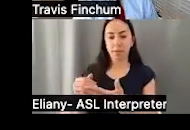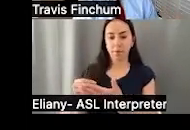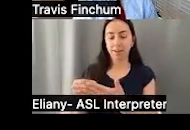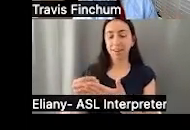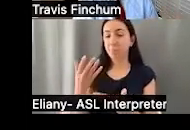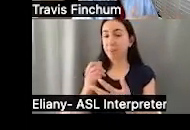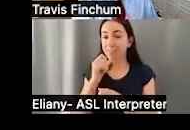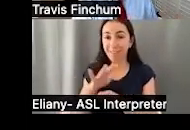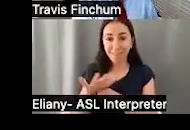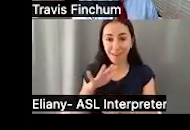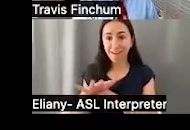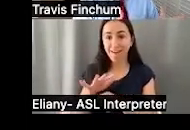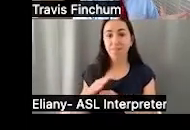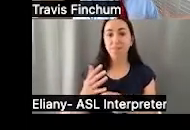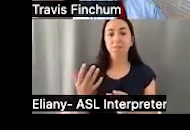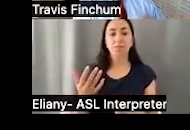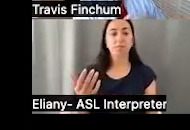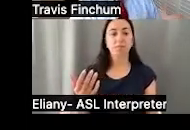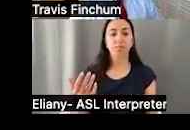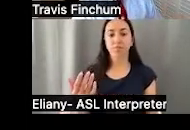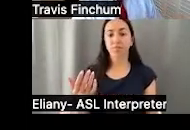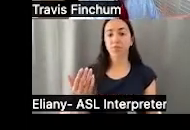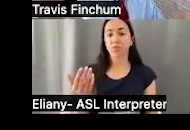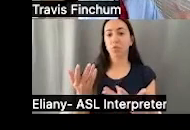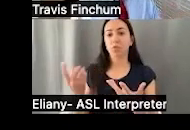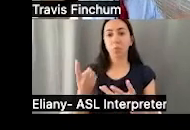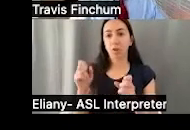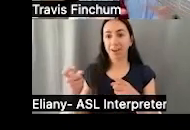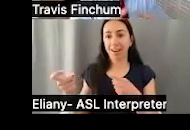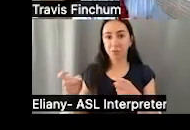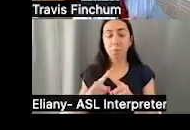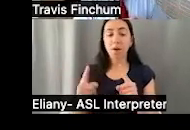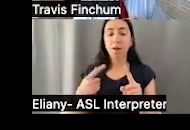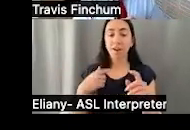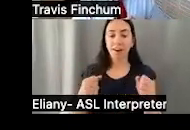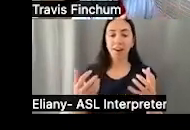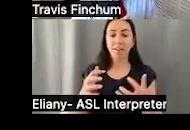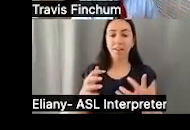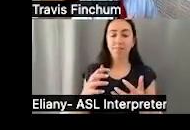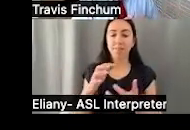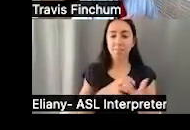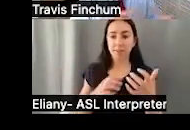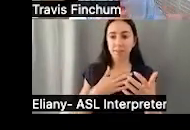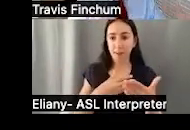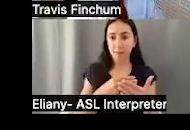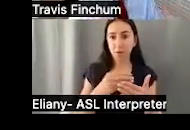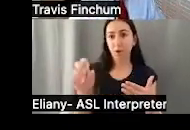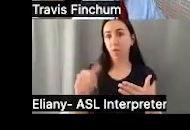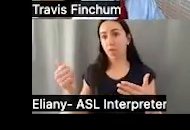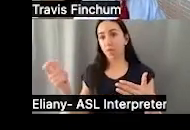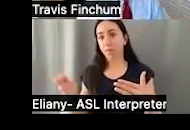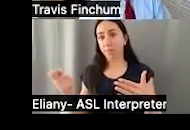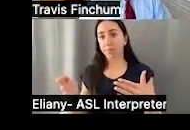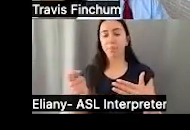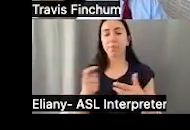to entice a professional to get involved and want to handle it. But if I can combine my funds with others, it might be